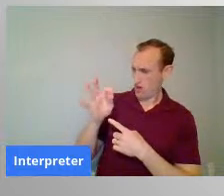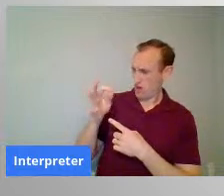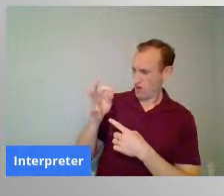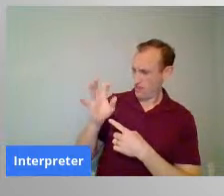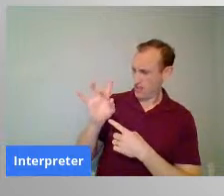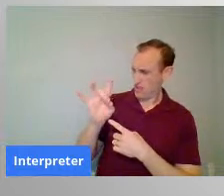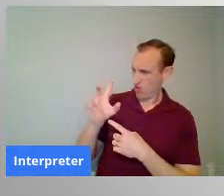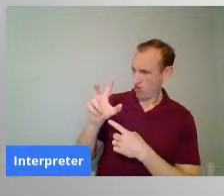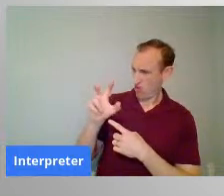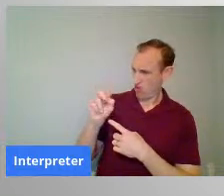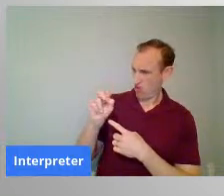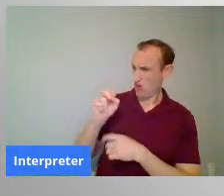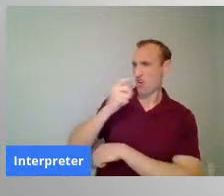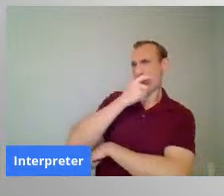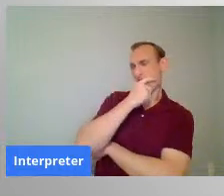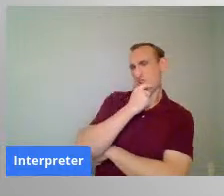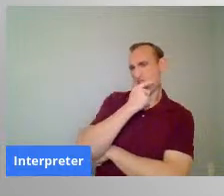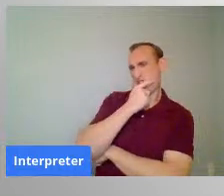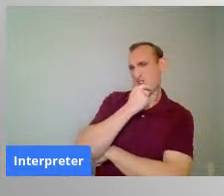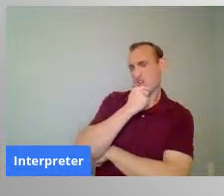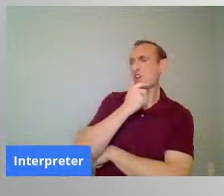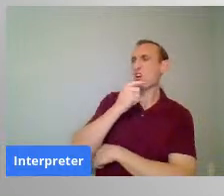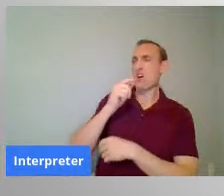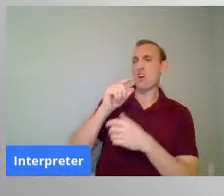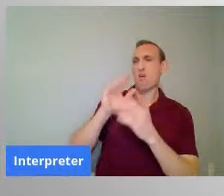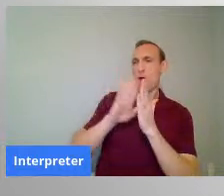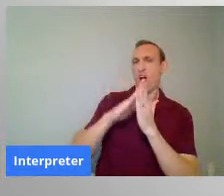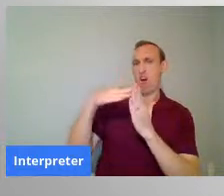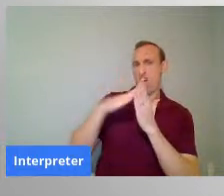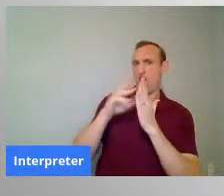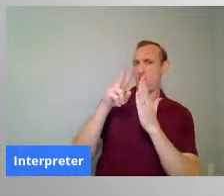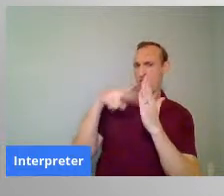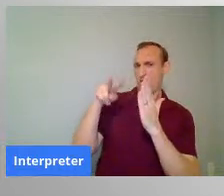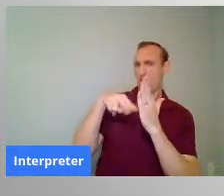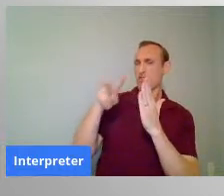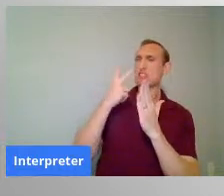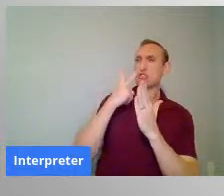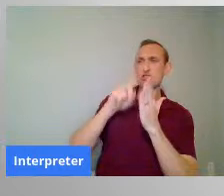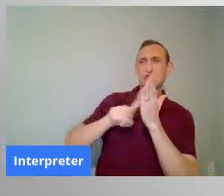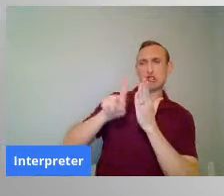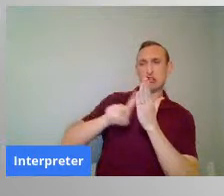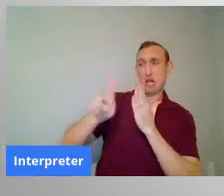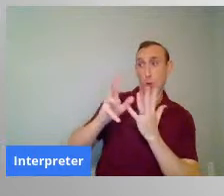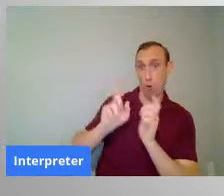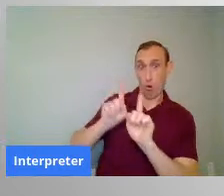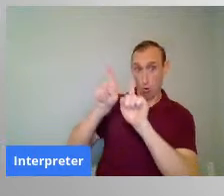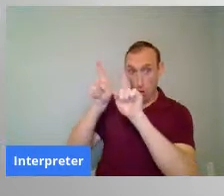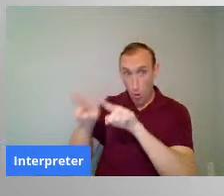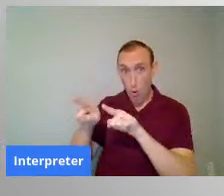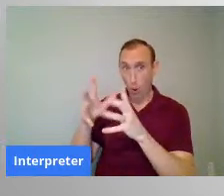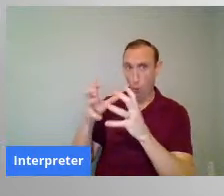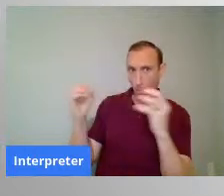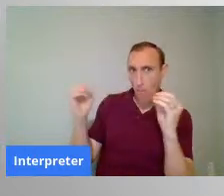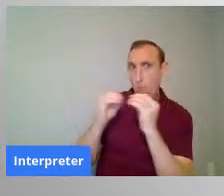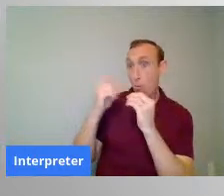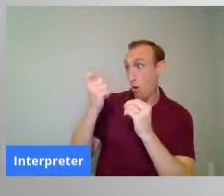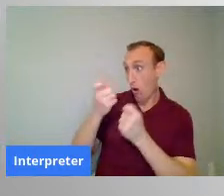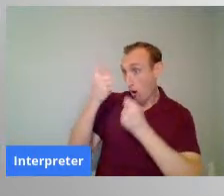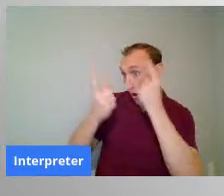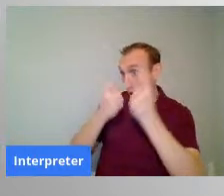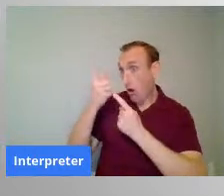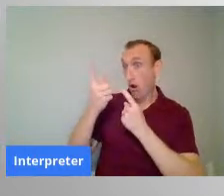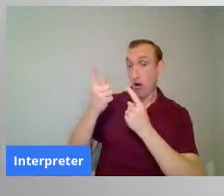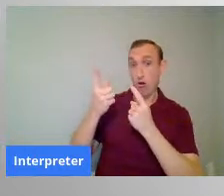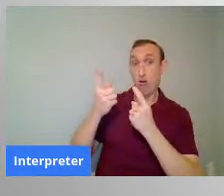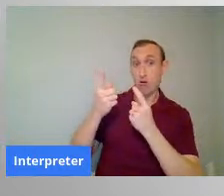8:30, February 9th. I'll check my calendar. I'd love to attend. Yeah, because I want to understand more about it. It's Community